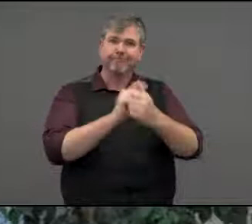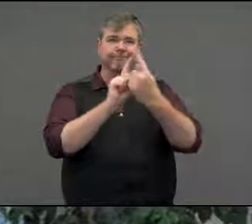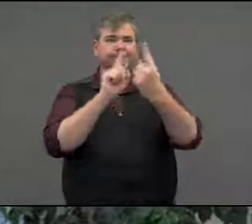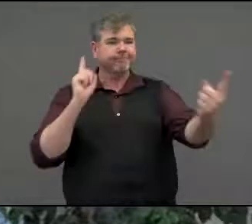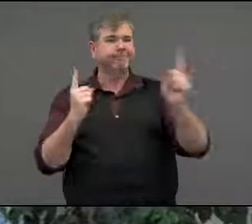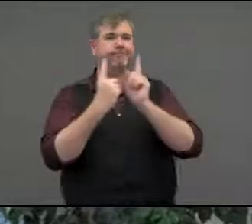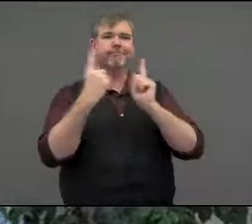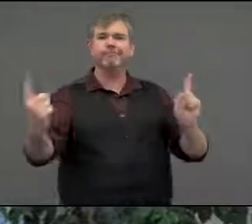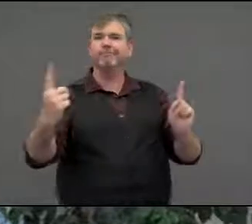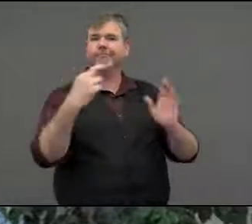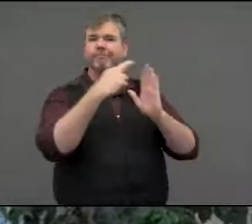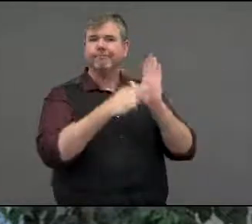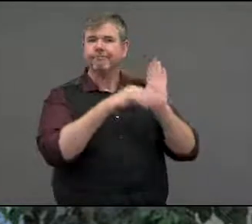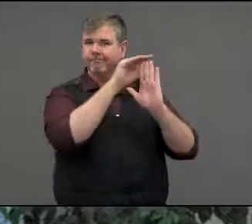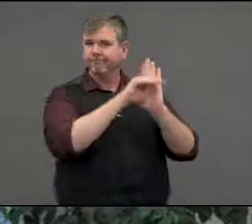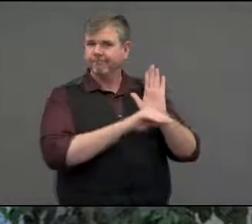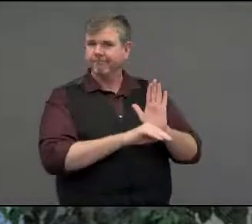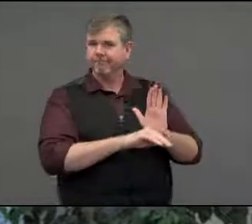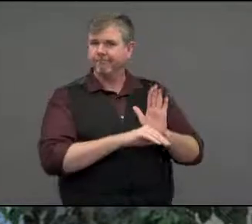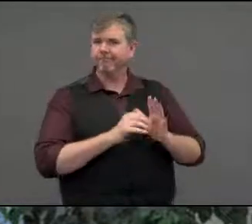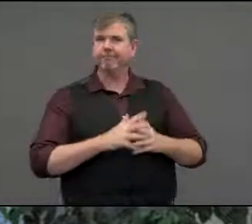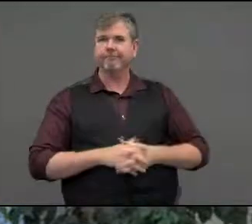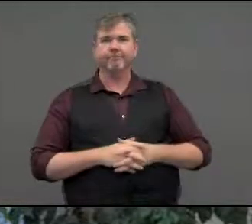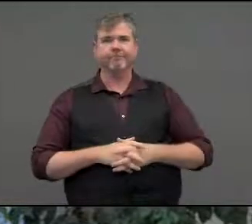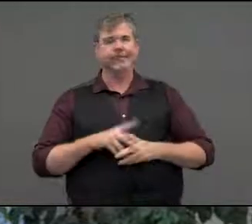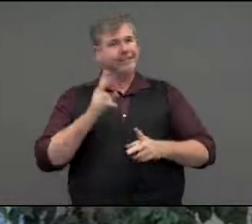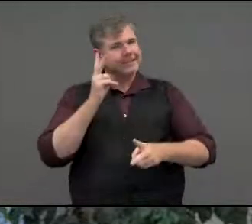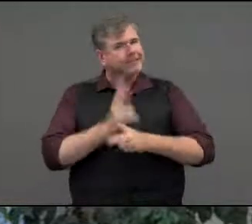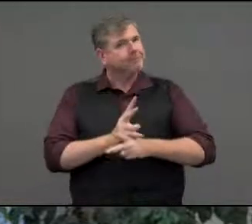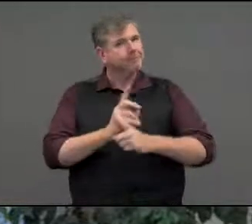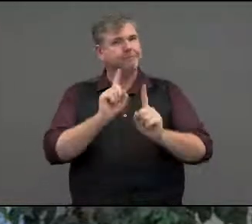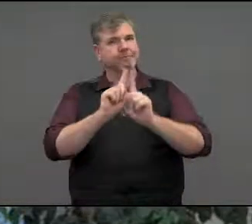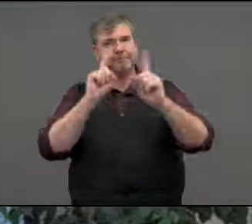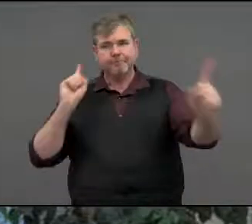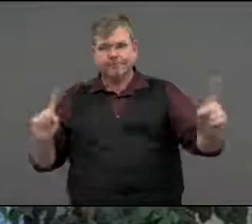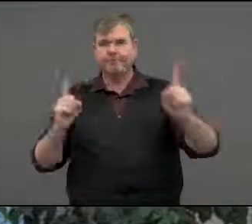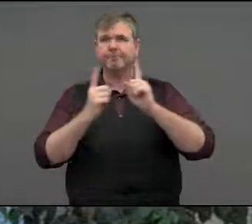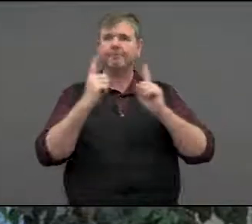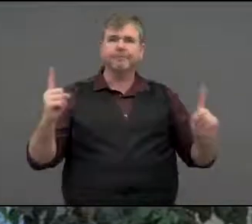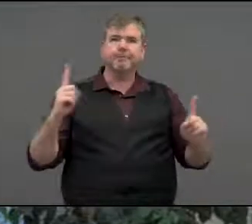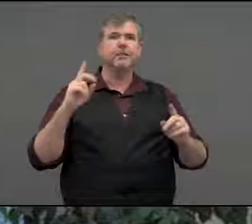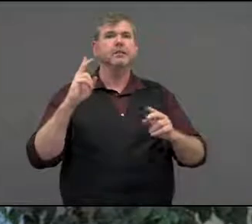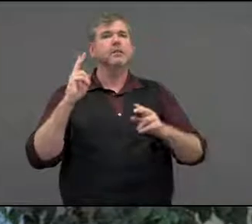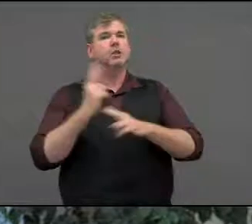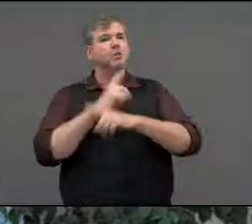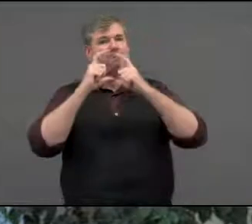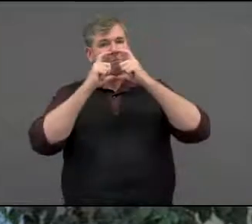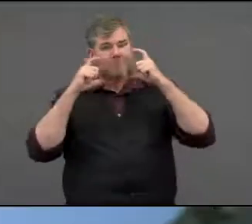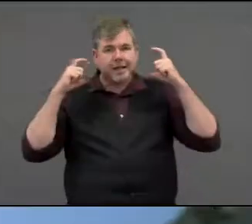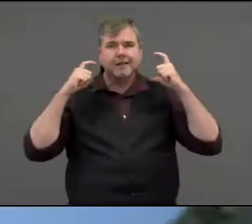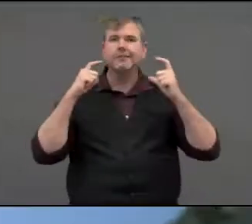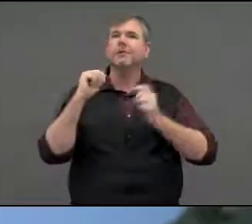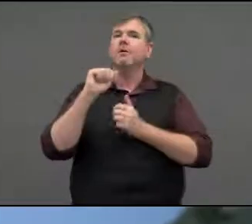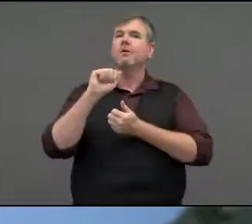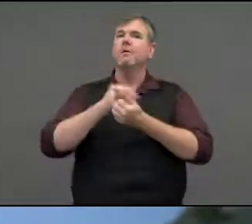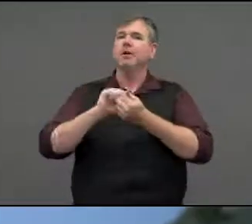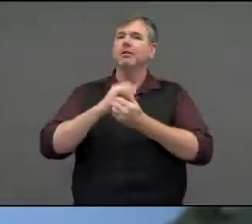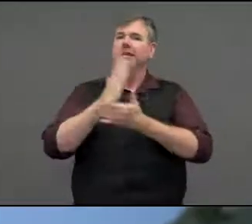your distance from people, wear your masks, wash your hands frequently, because we do get a lot of complaints